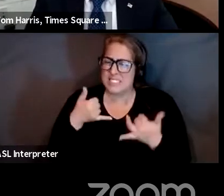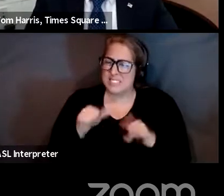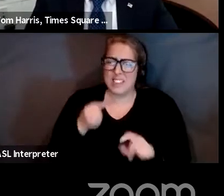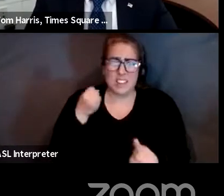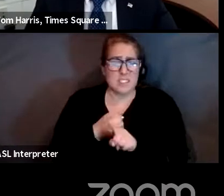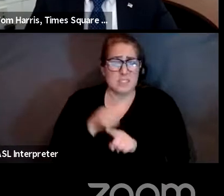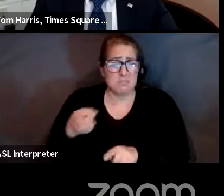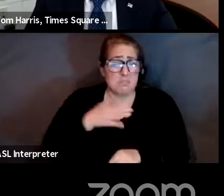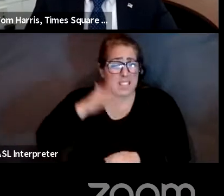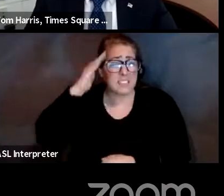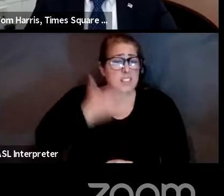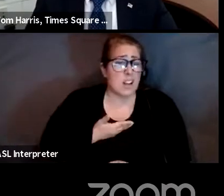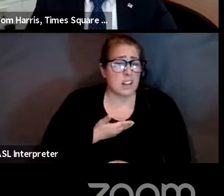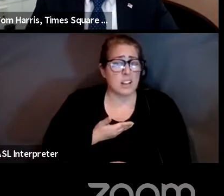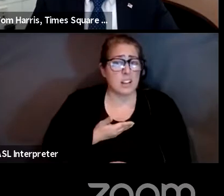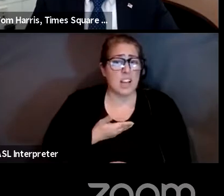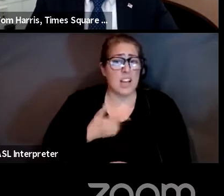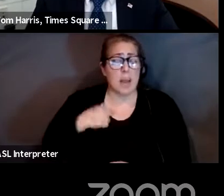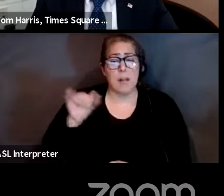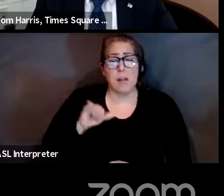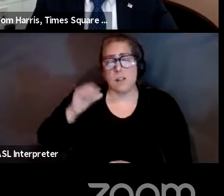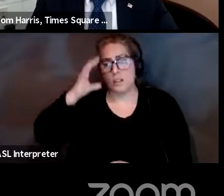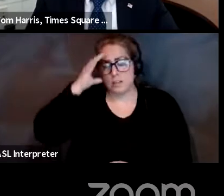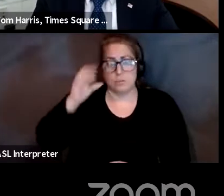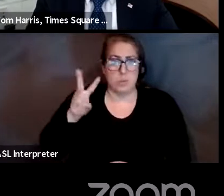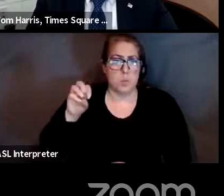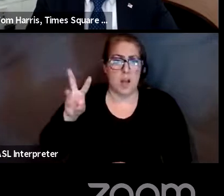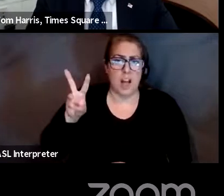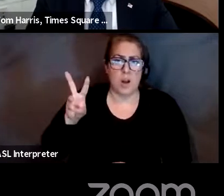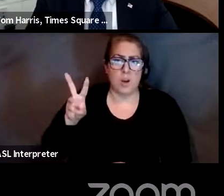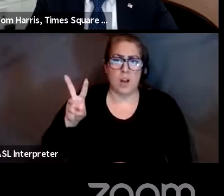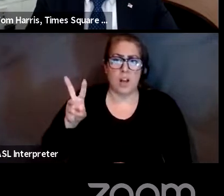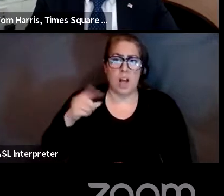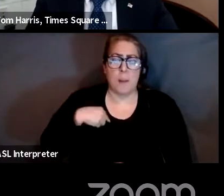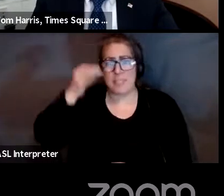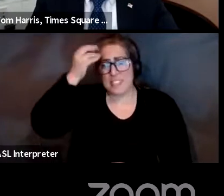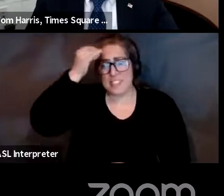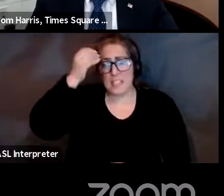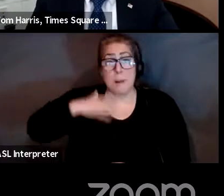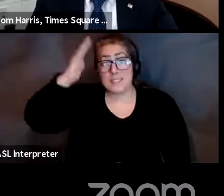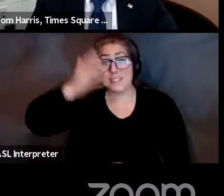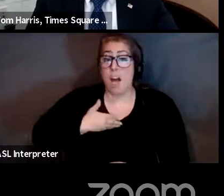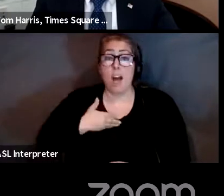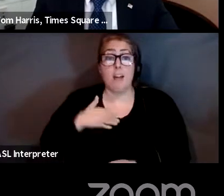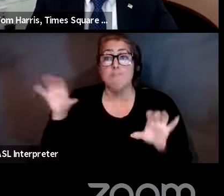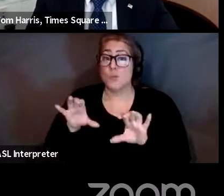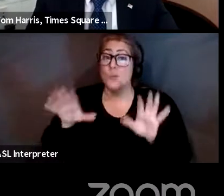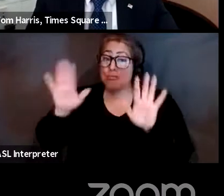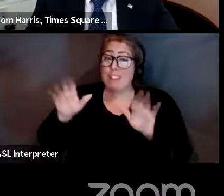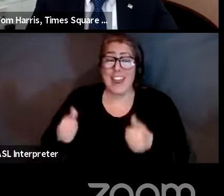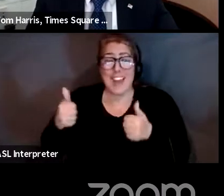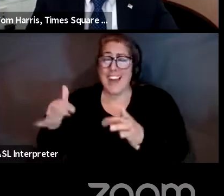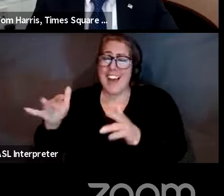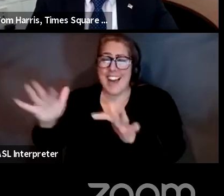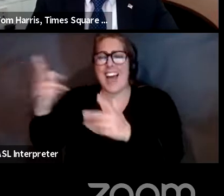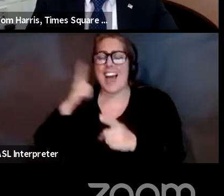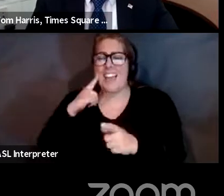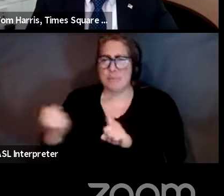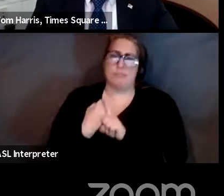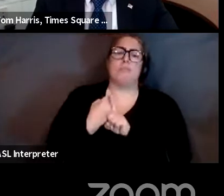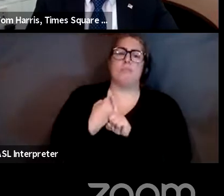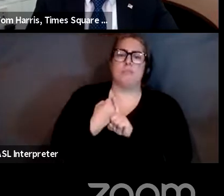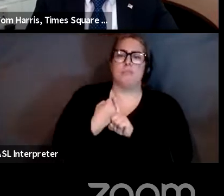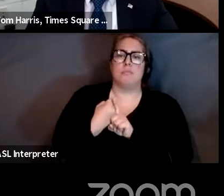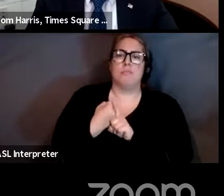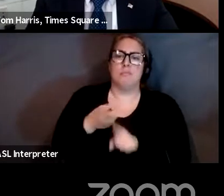him in some way. And I'm like, wow, you know, I'm thinking my son is doing great, but obviously there are things about that